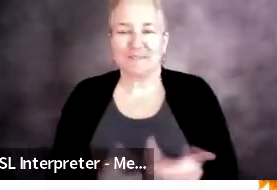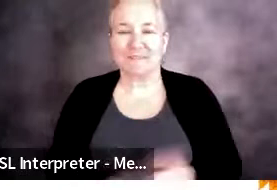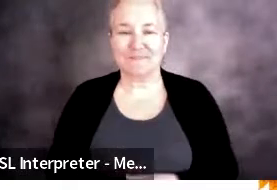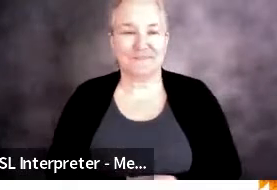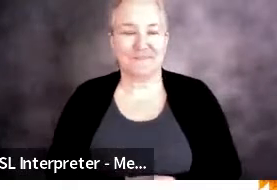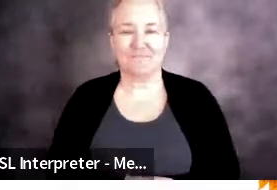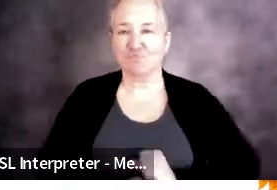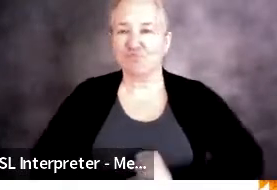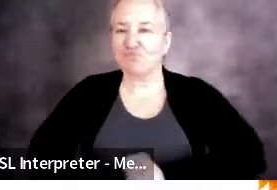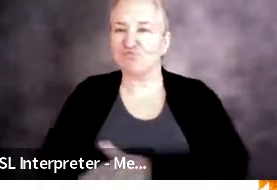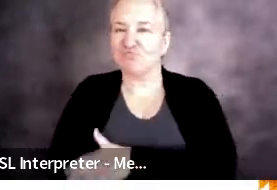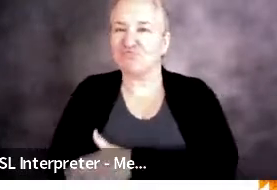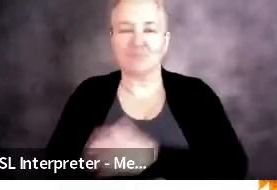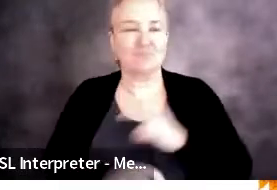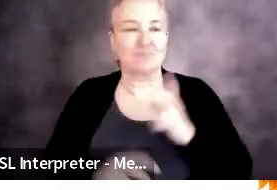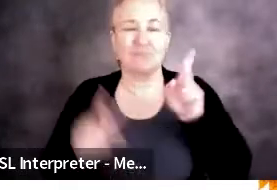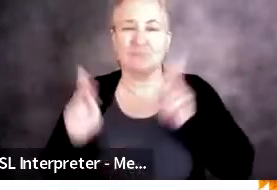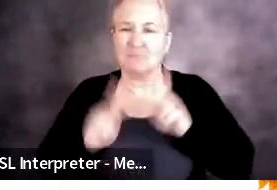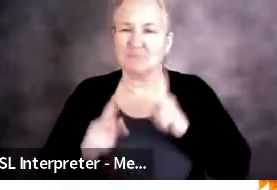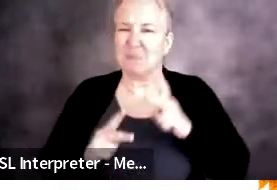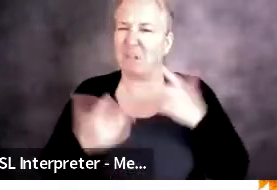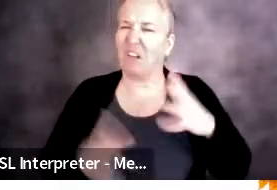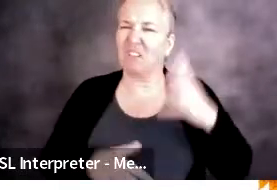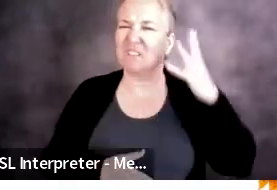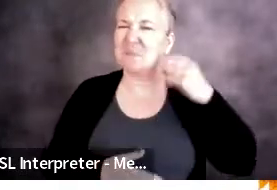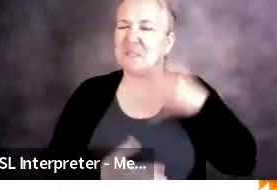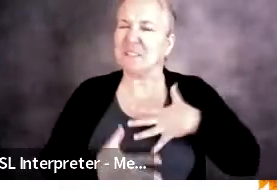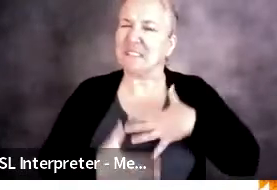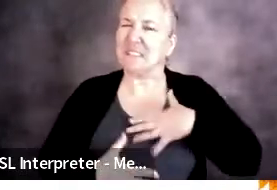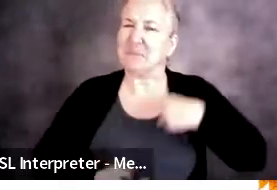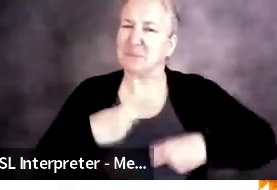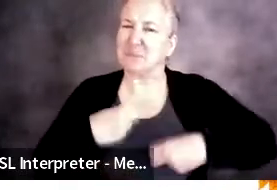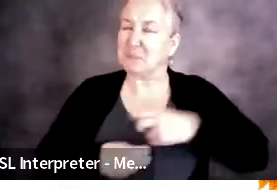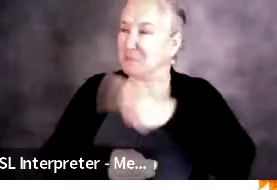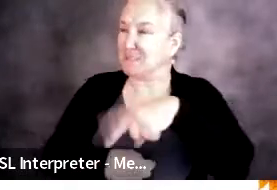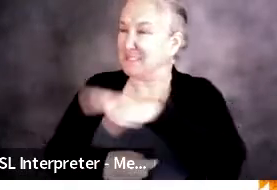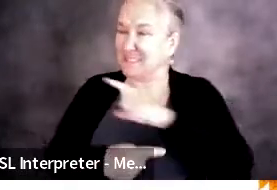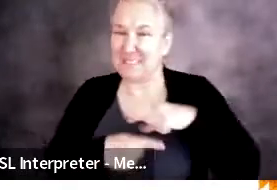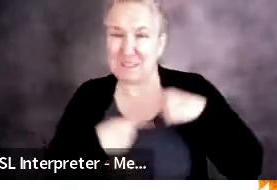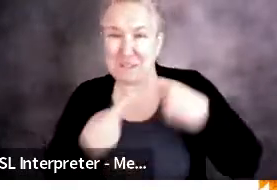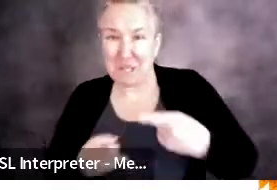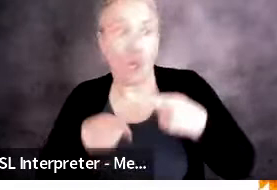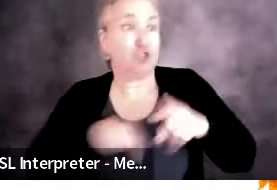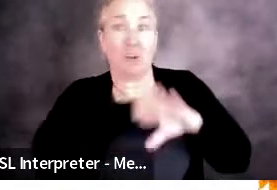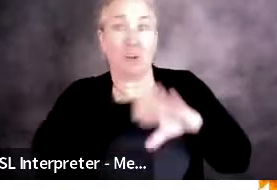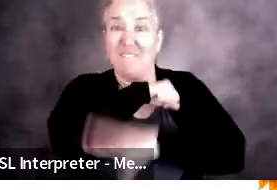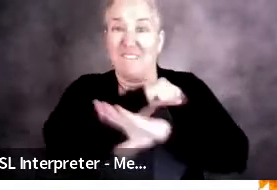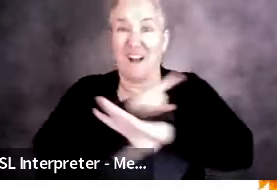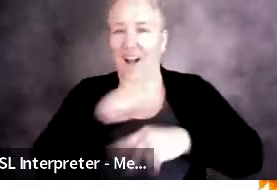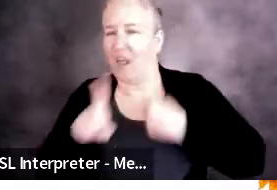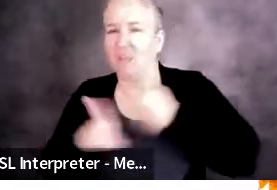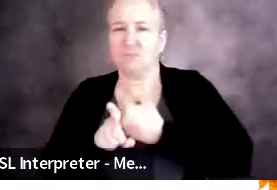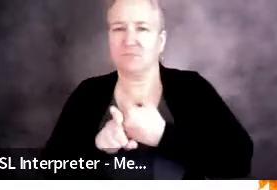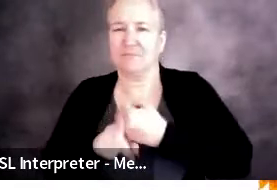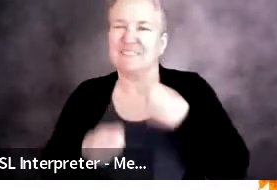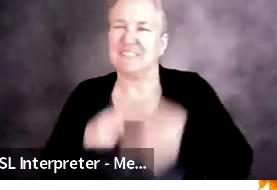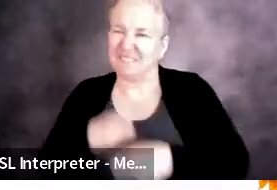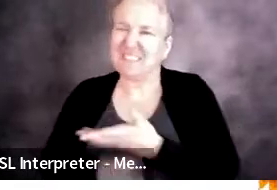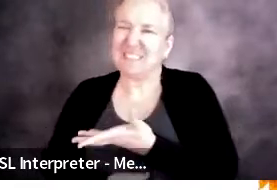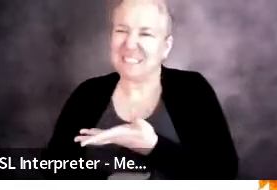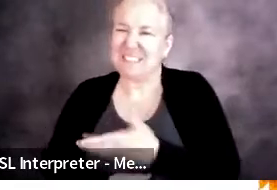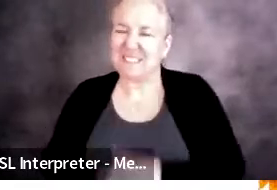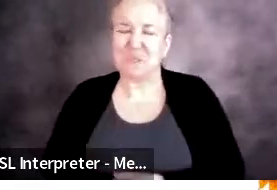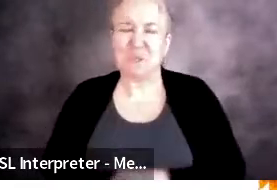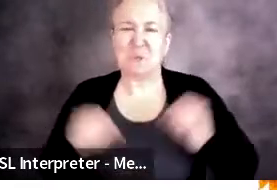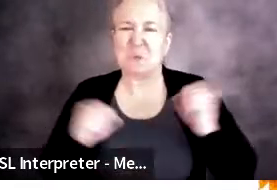People already suffering from breathing problems have a difficult time come fall. The cooler air can